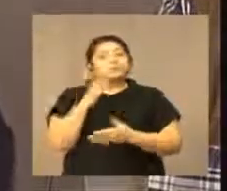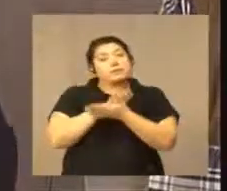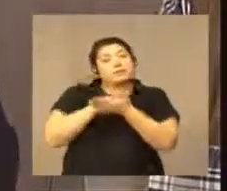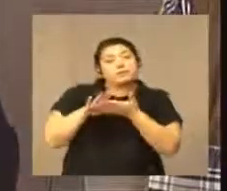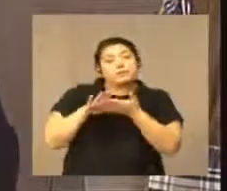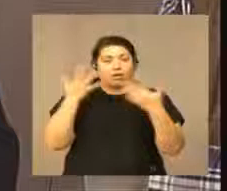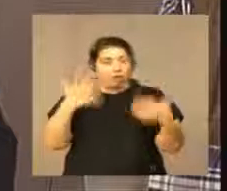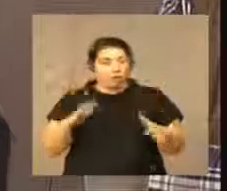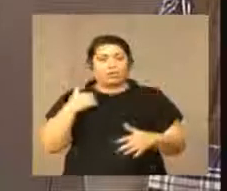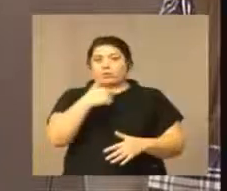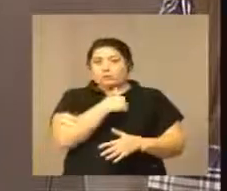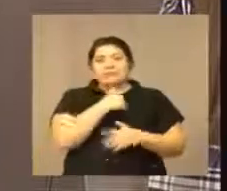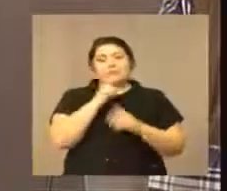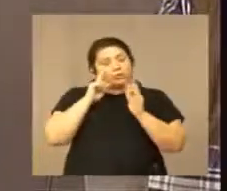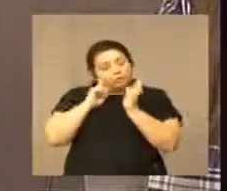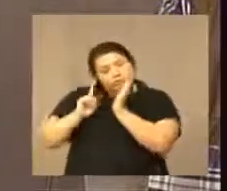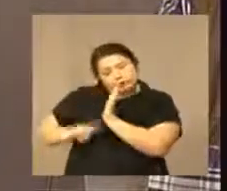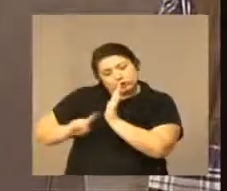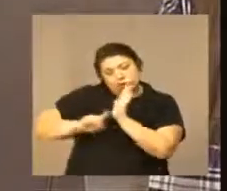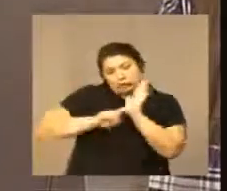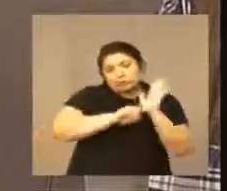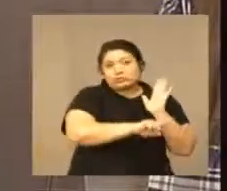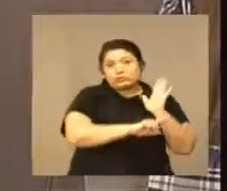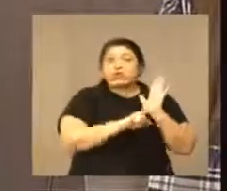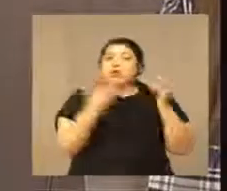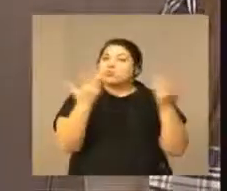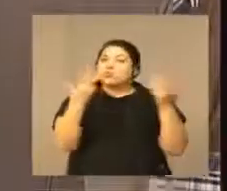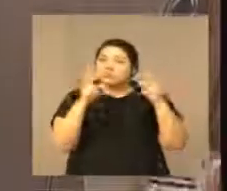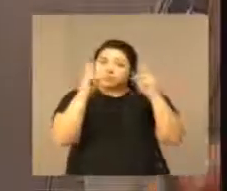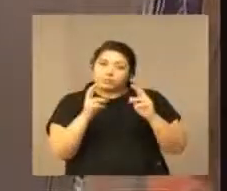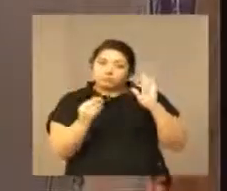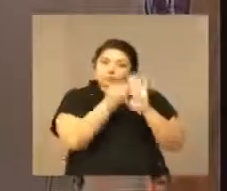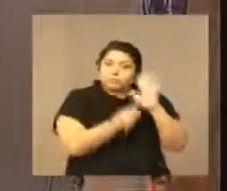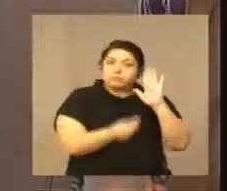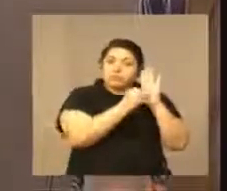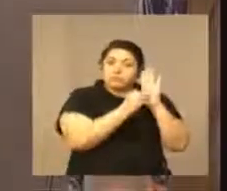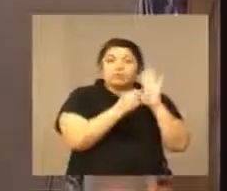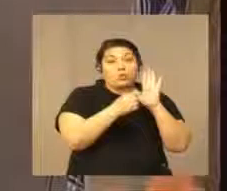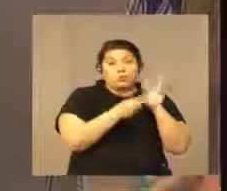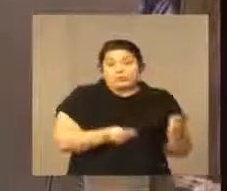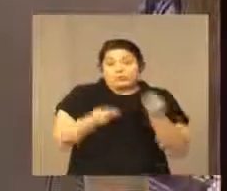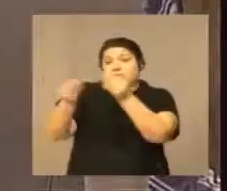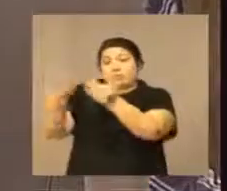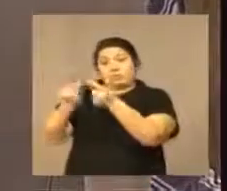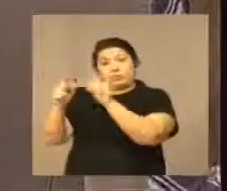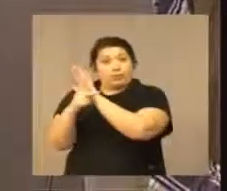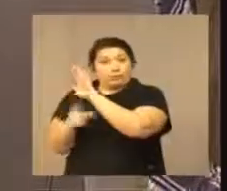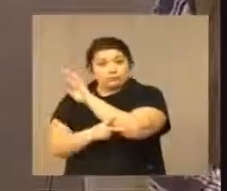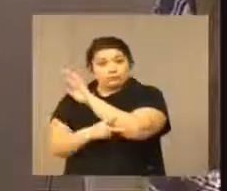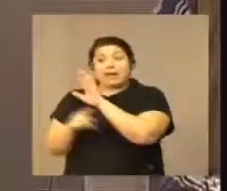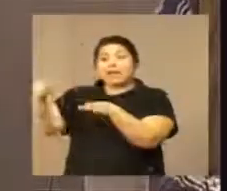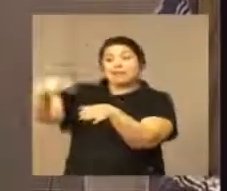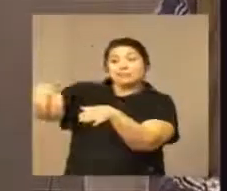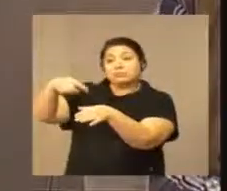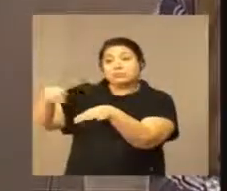the development of the legislation. And then parliamentarians take over and do their duty in